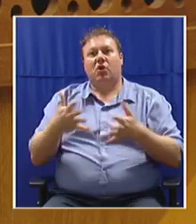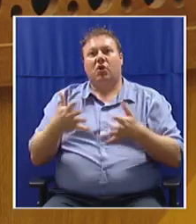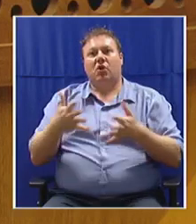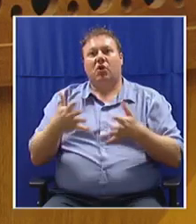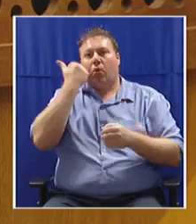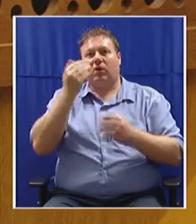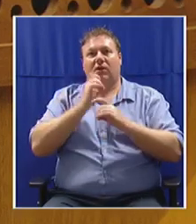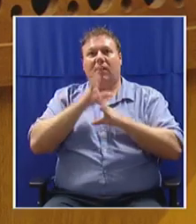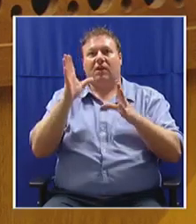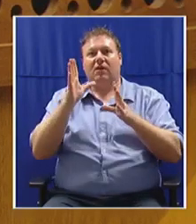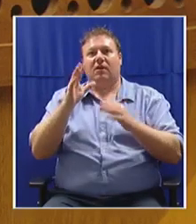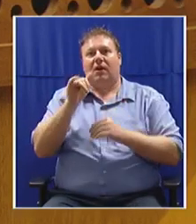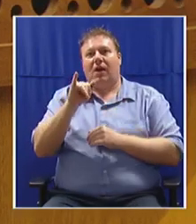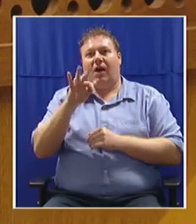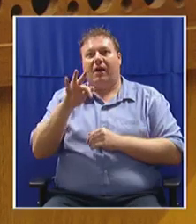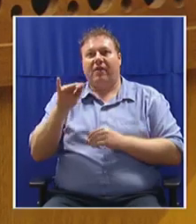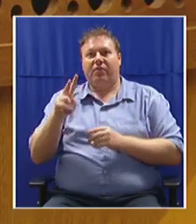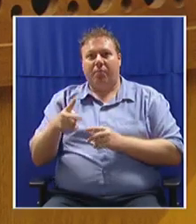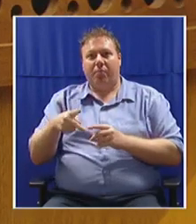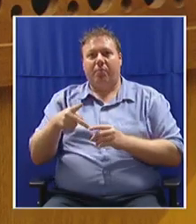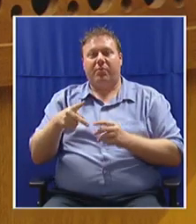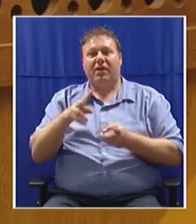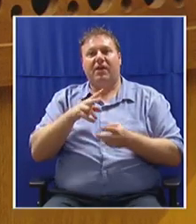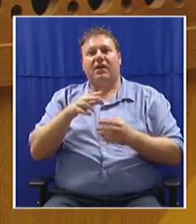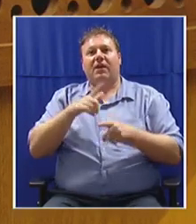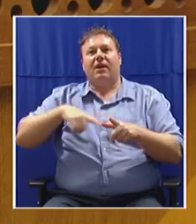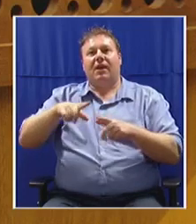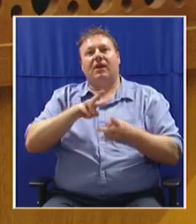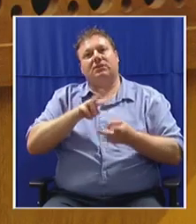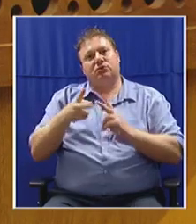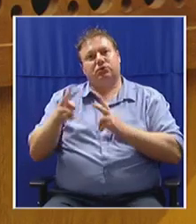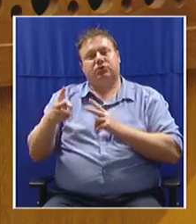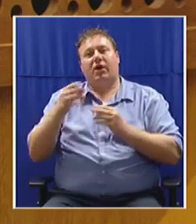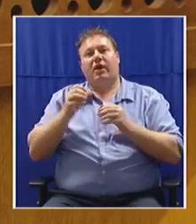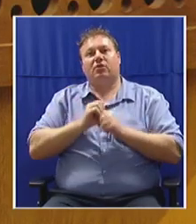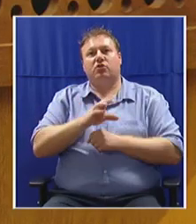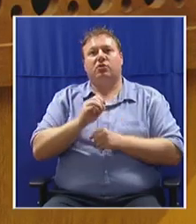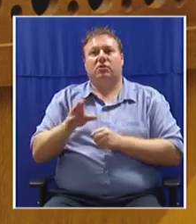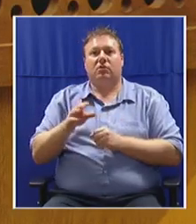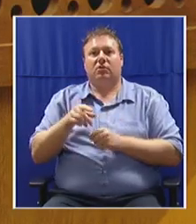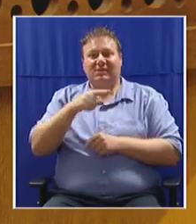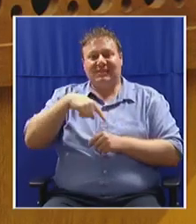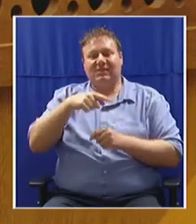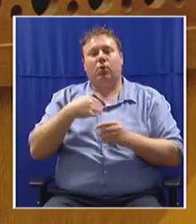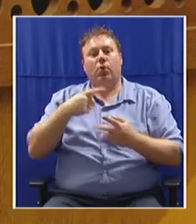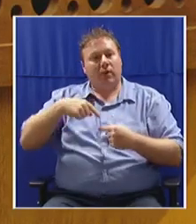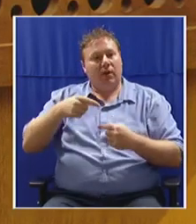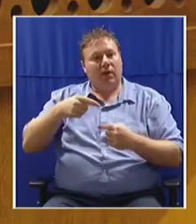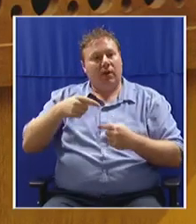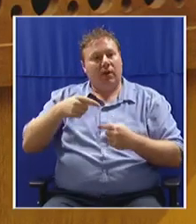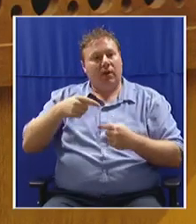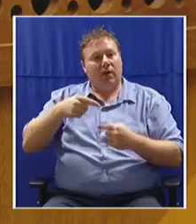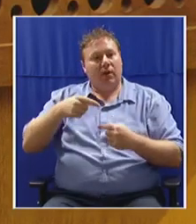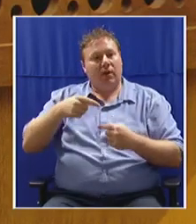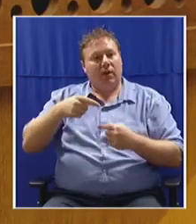that the IFP supports land reform and redistribution, and this is the cause that we have championed for so many years.